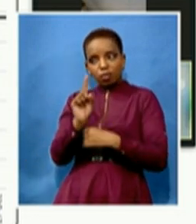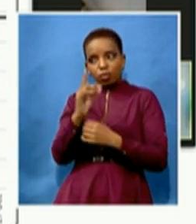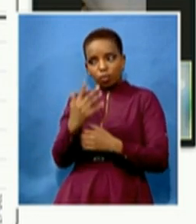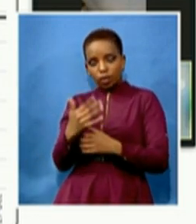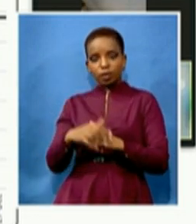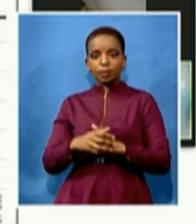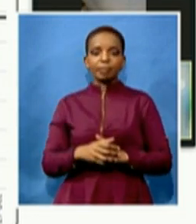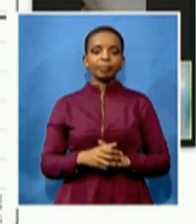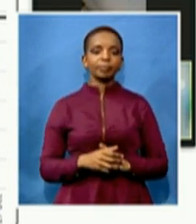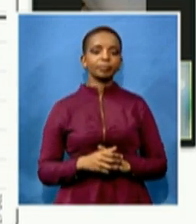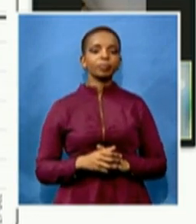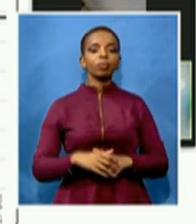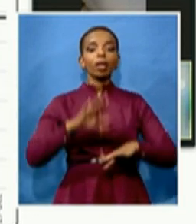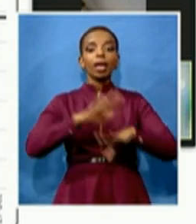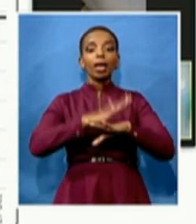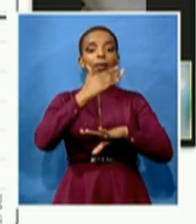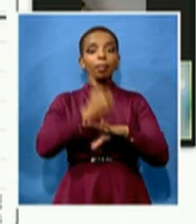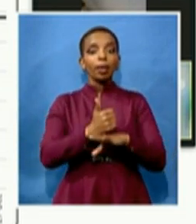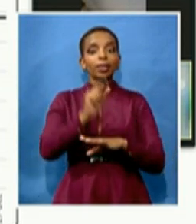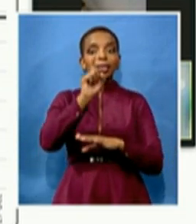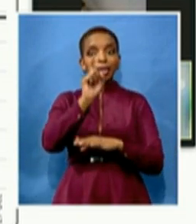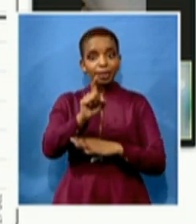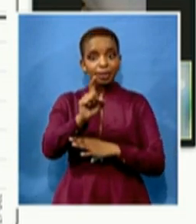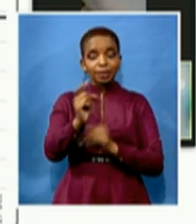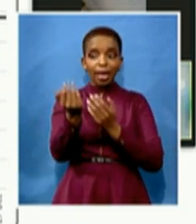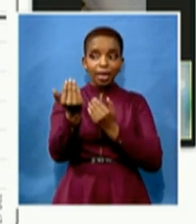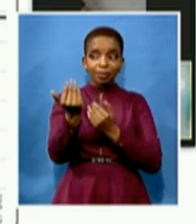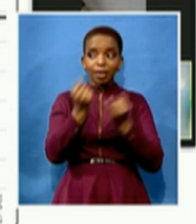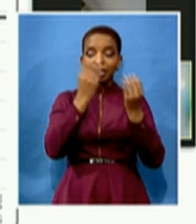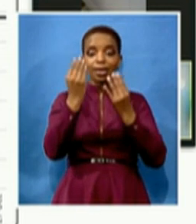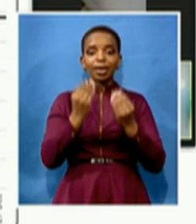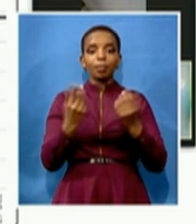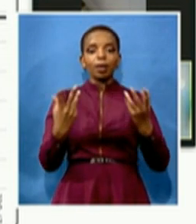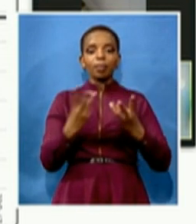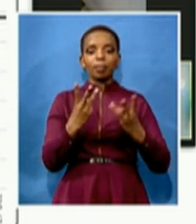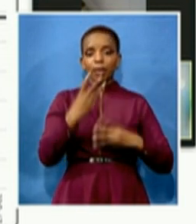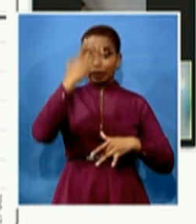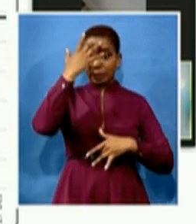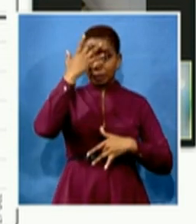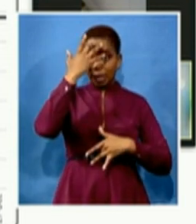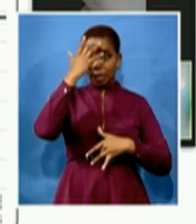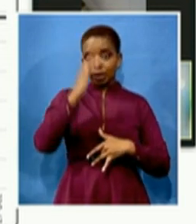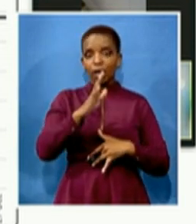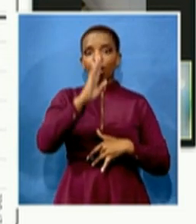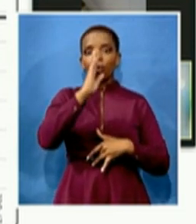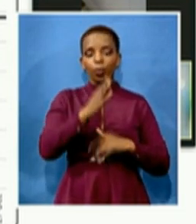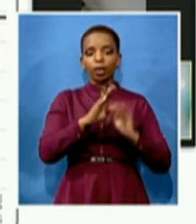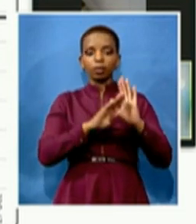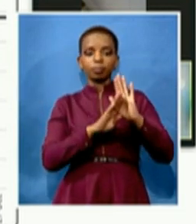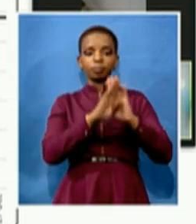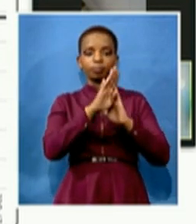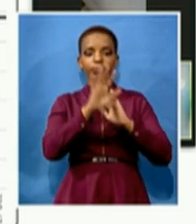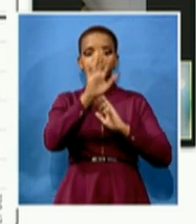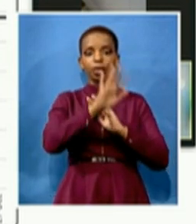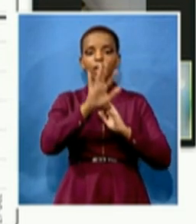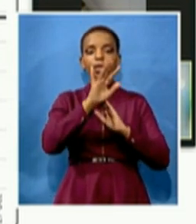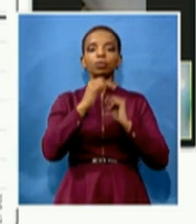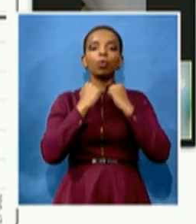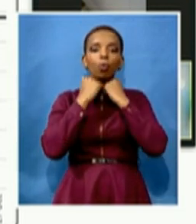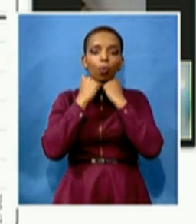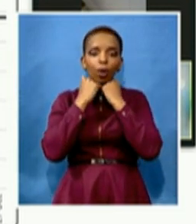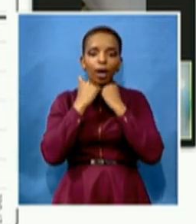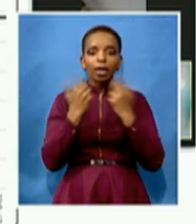cases are expected to peak around August, September. We can see that